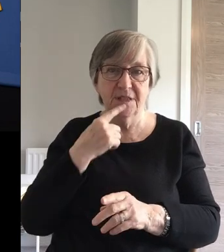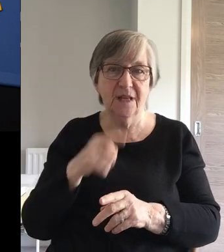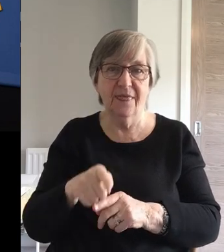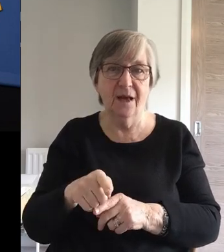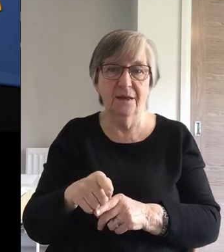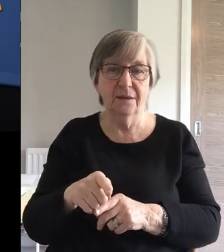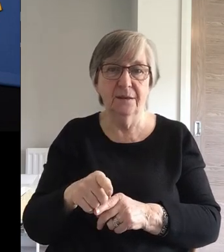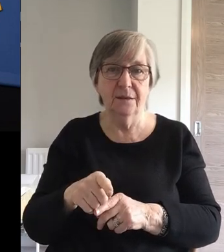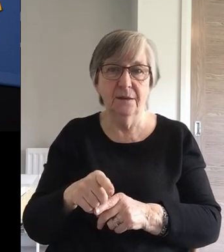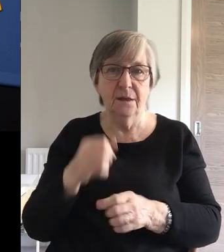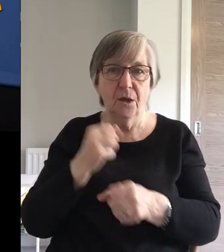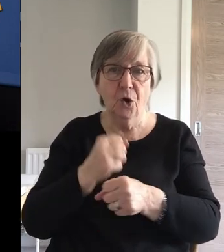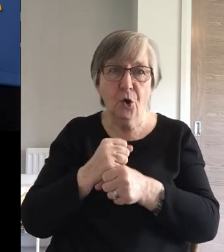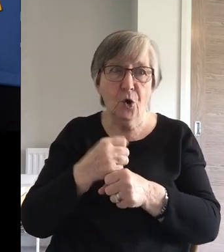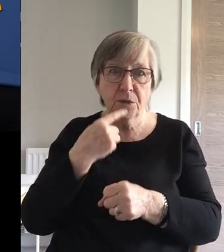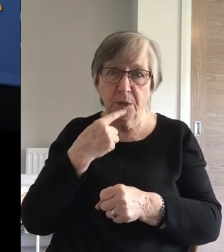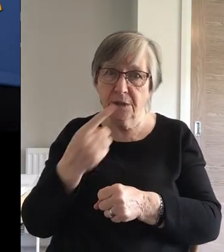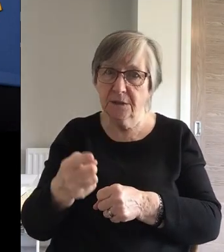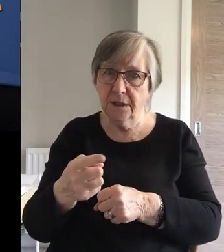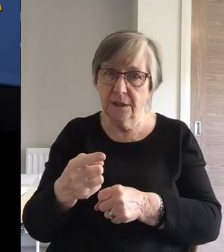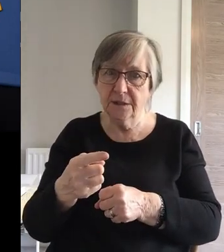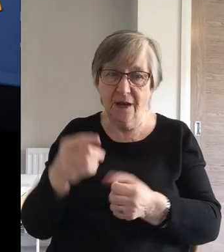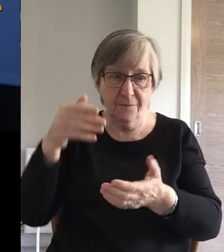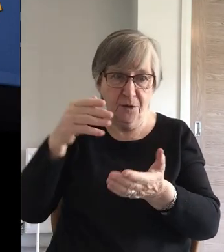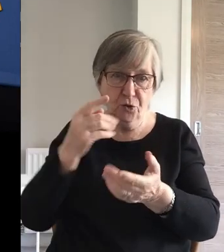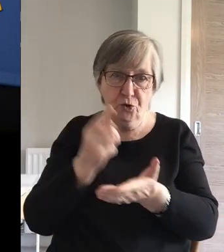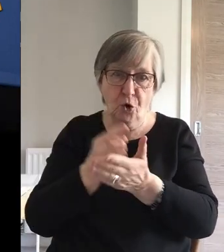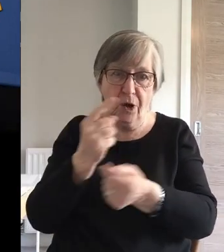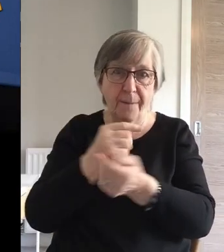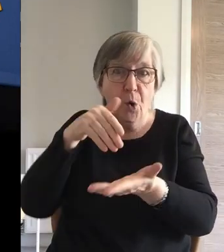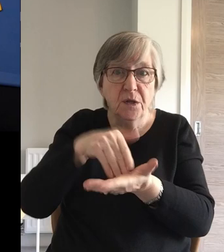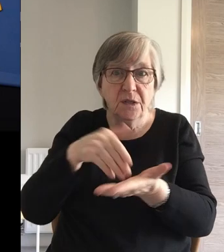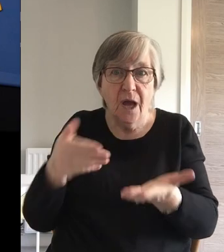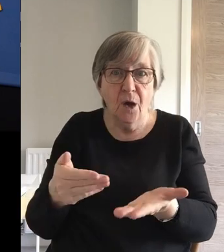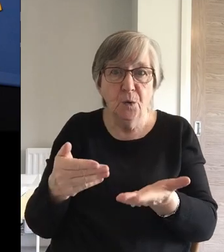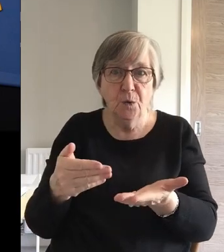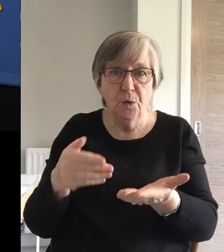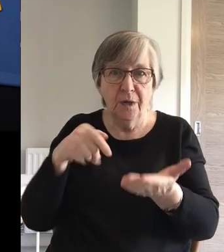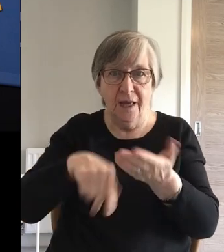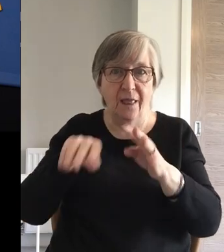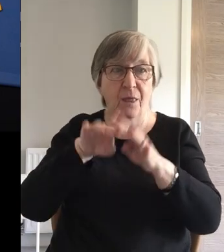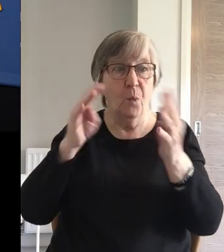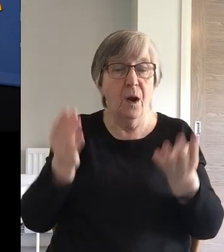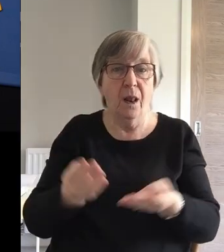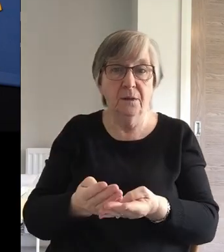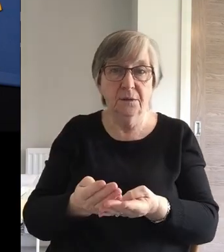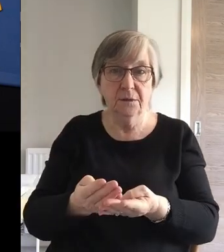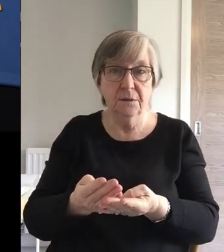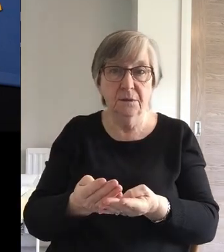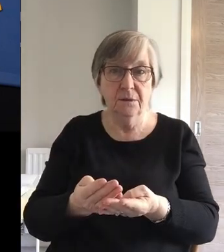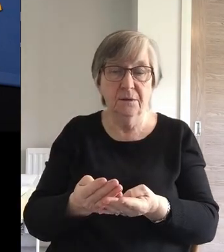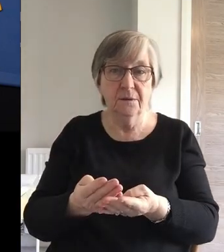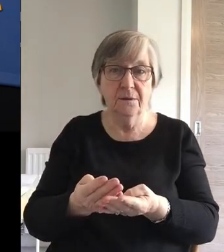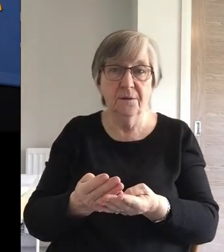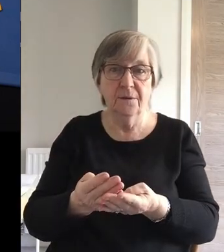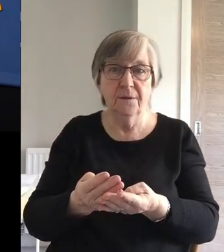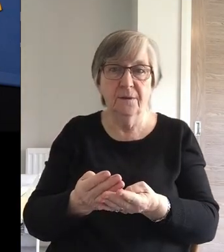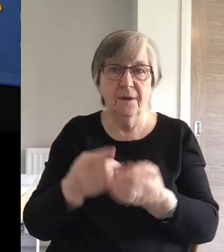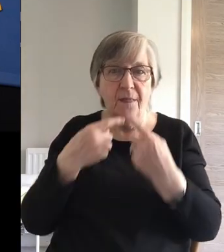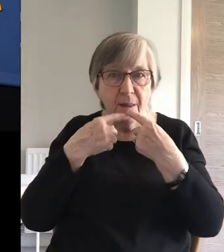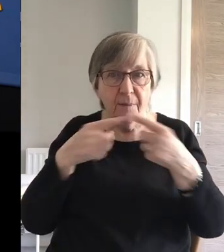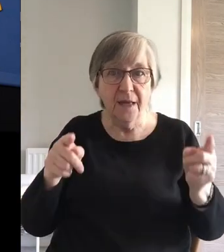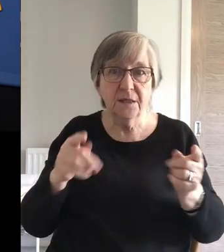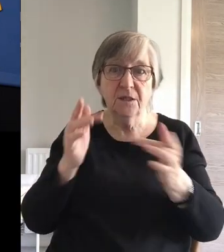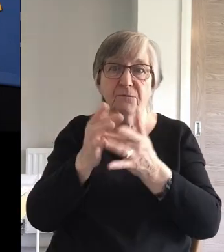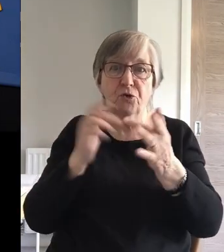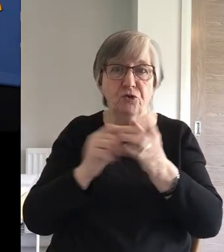The gospel accounts give the resurrection a very now, a very towards this world focus. The message for